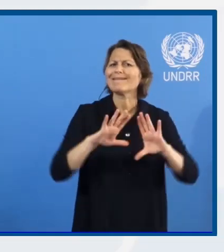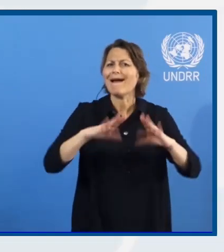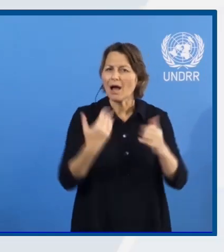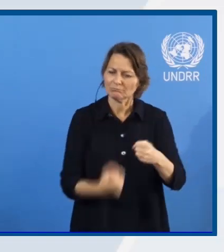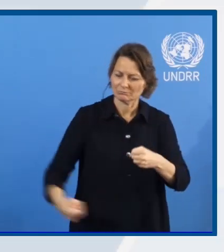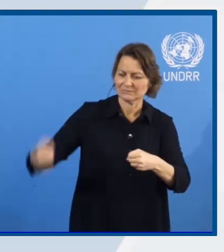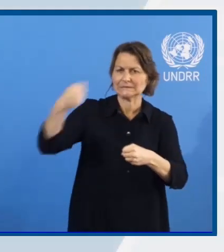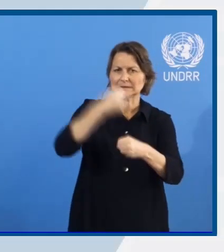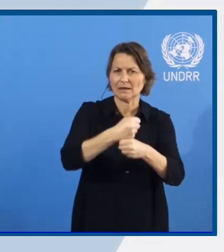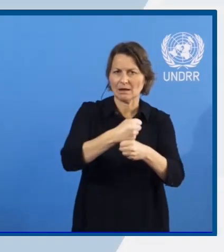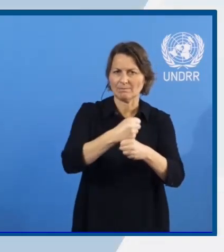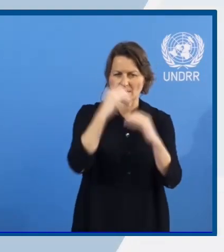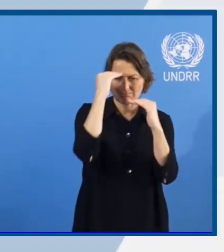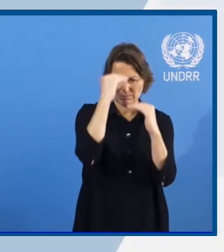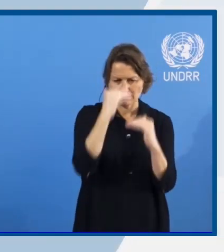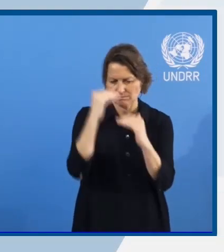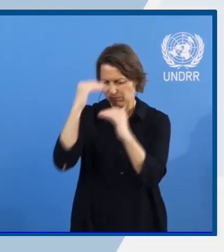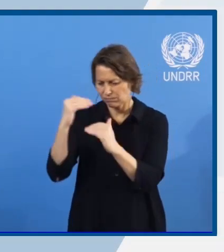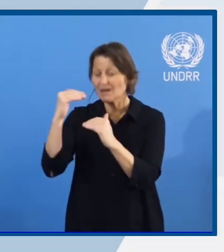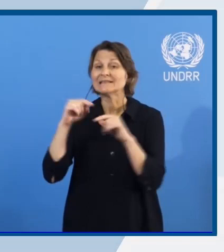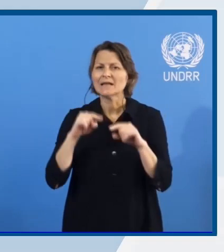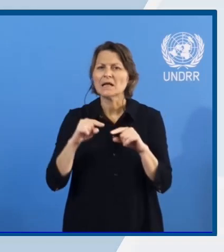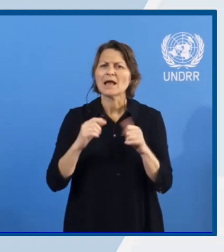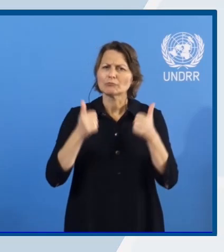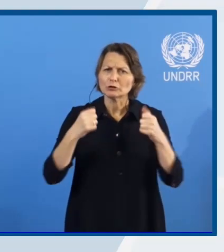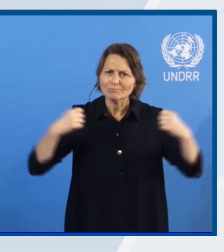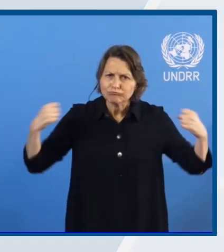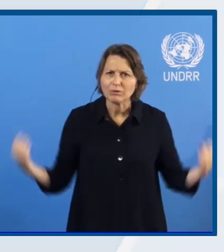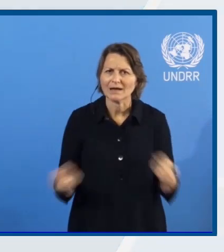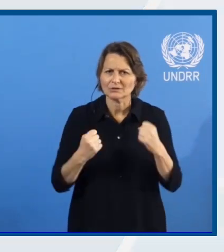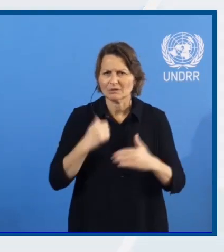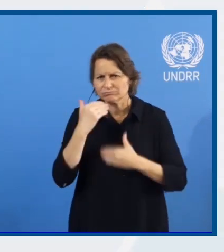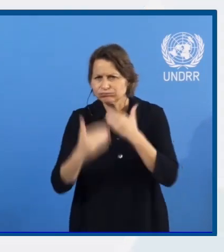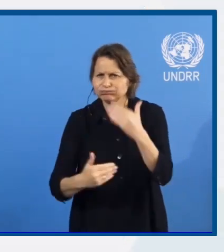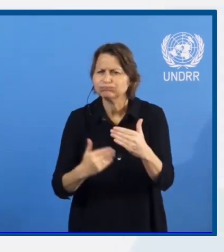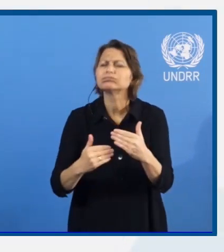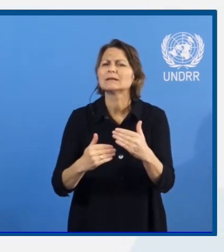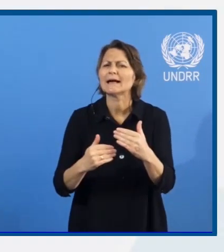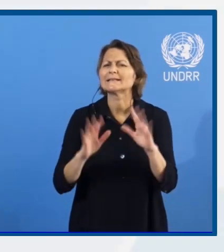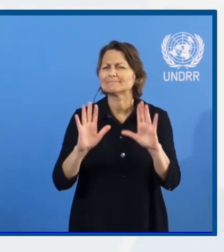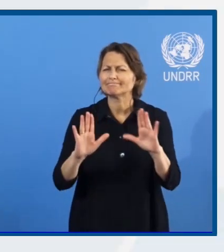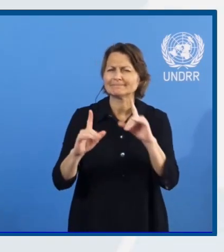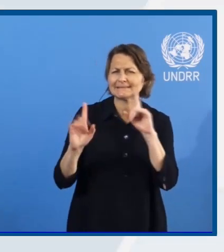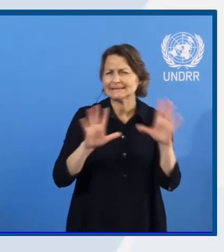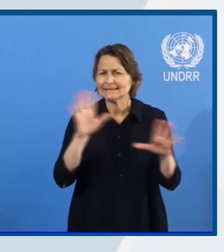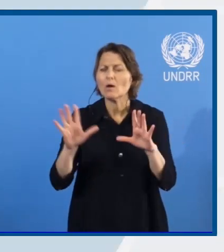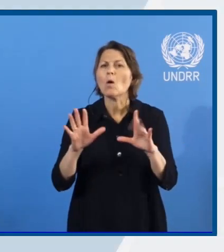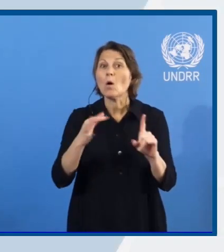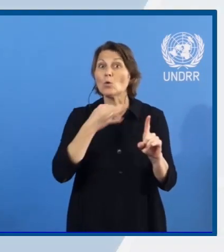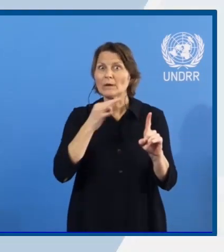be more viable from an operational and technical point of view, which takes a number of risks out of the